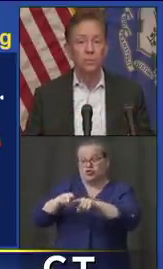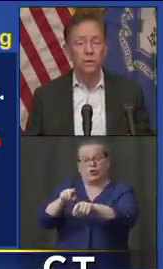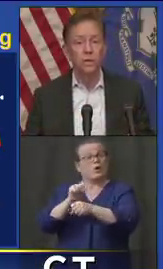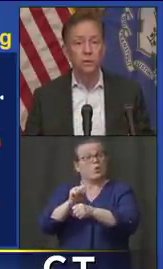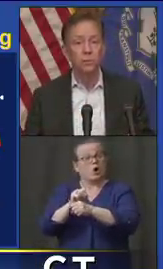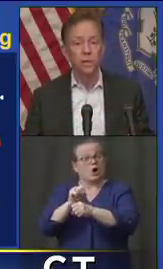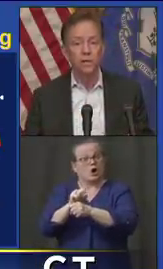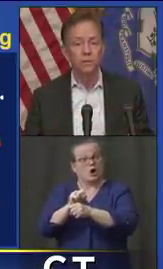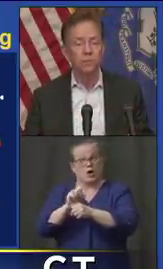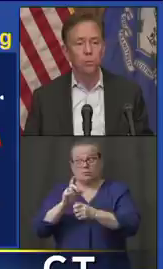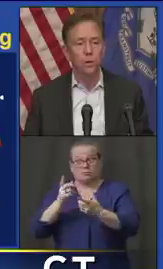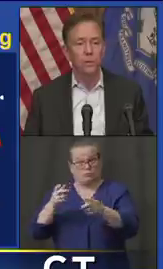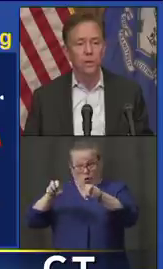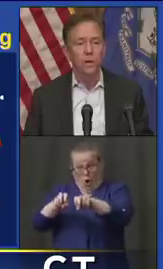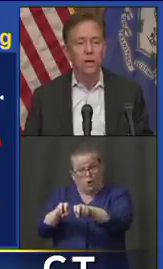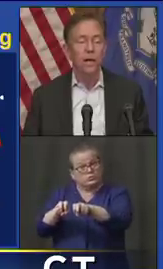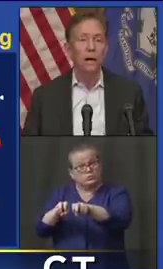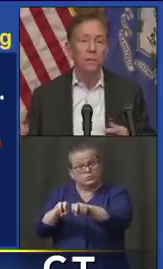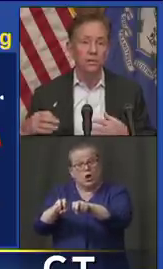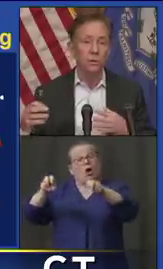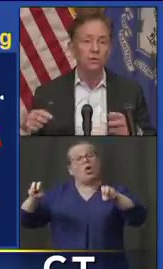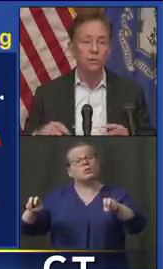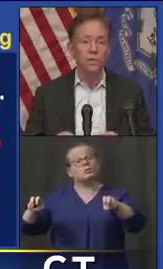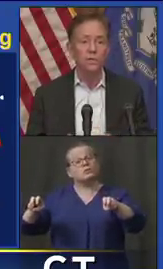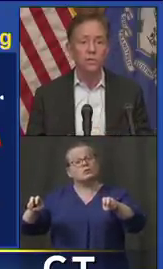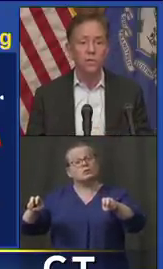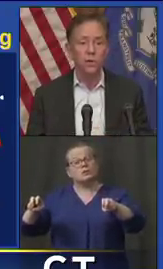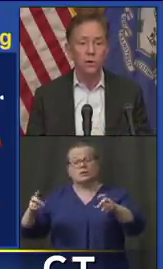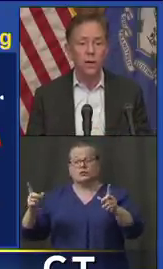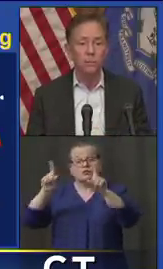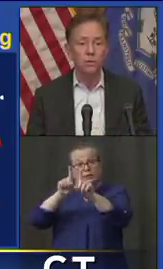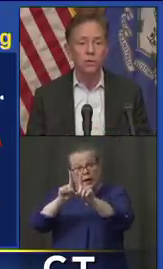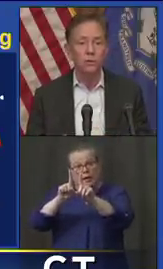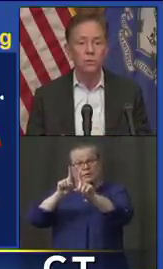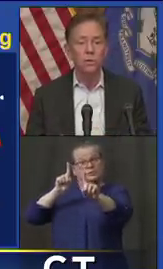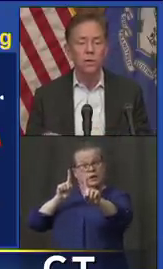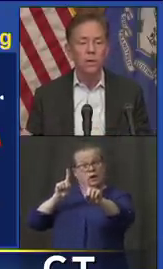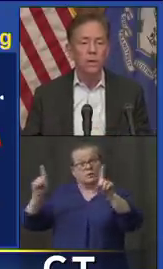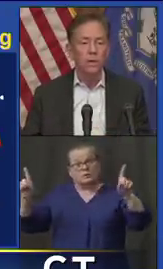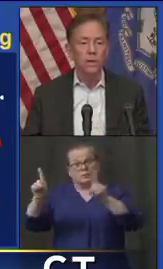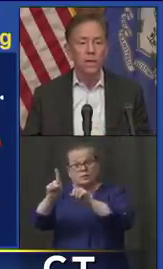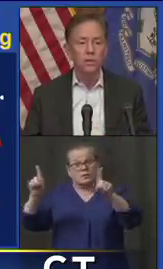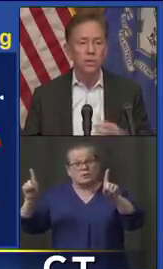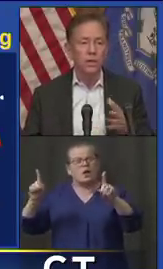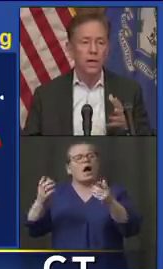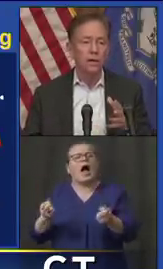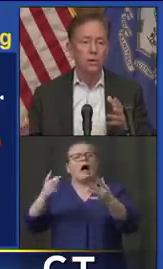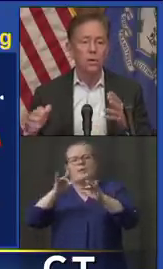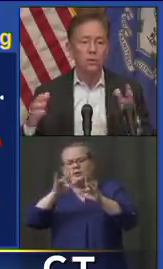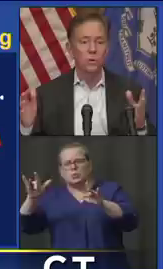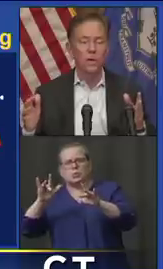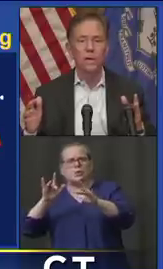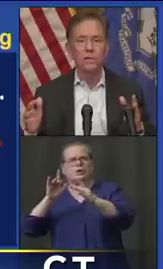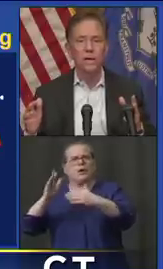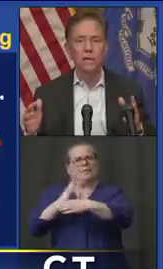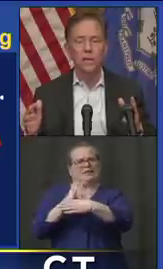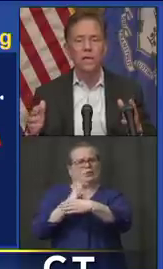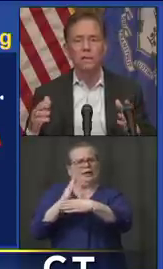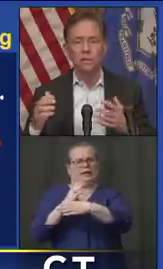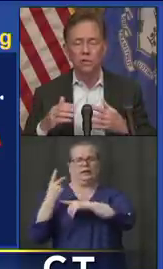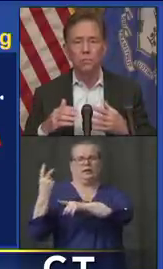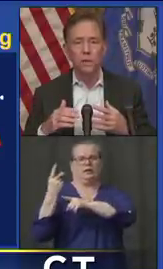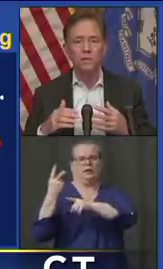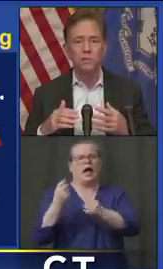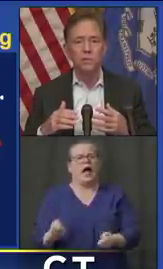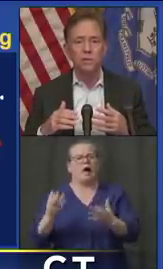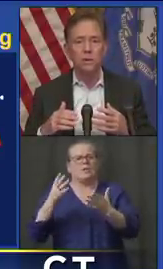in your particular place of employment and how much social distancing you're able to do. The next category is called contact length.